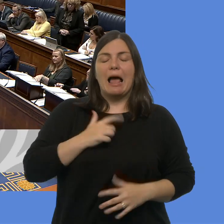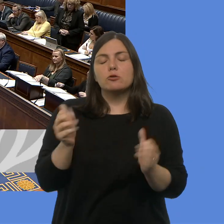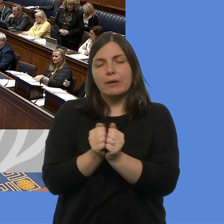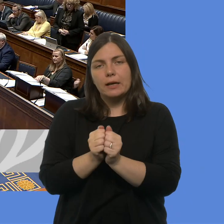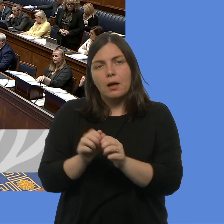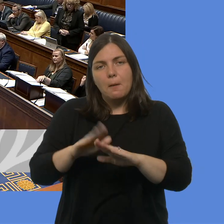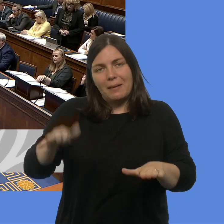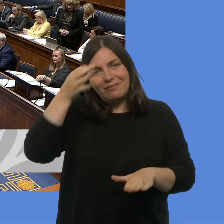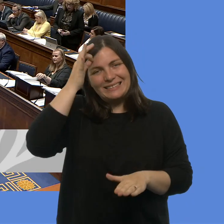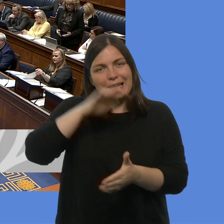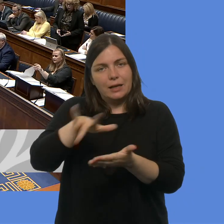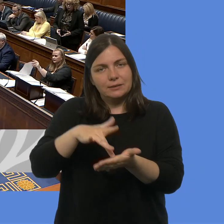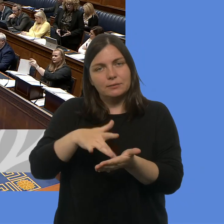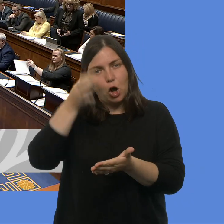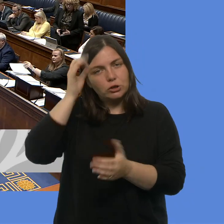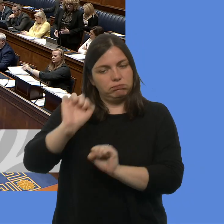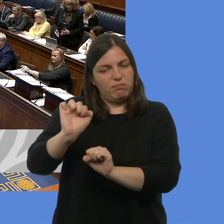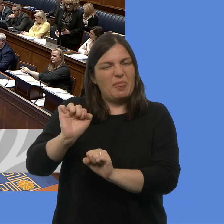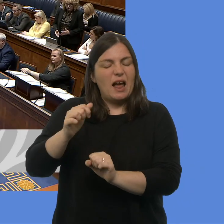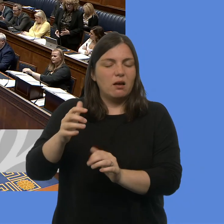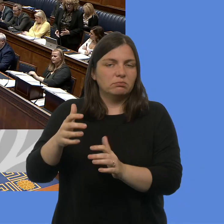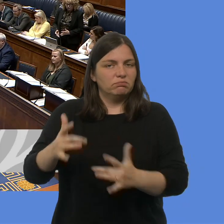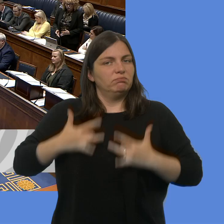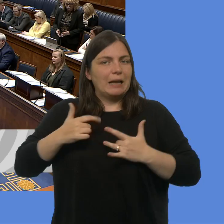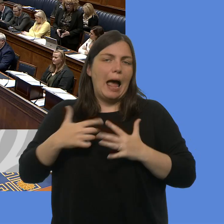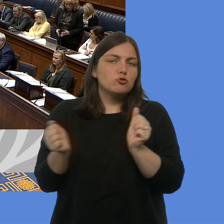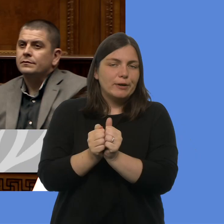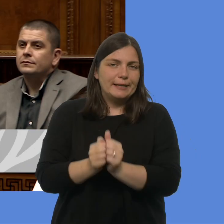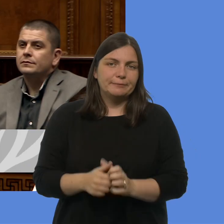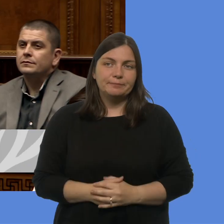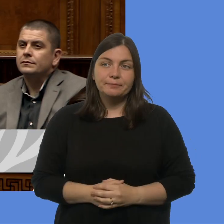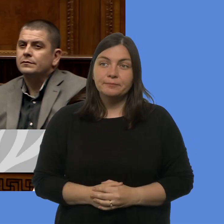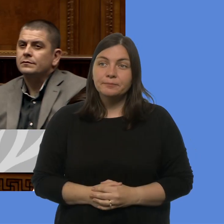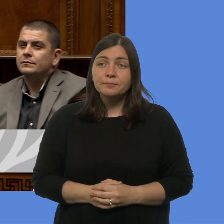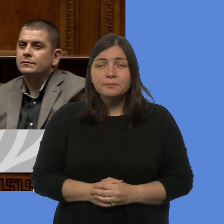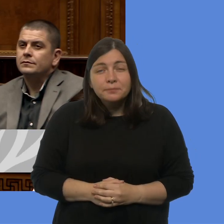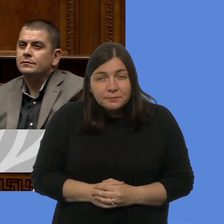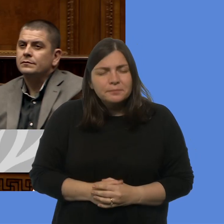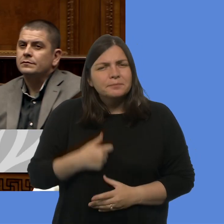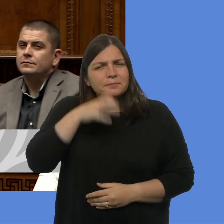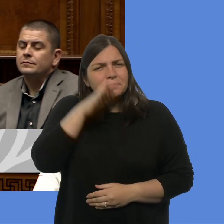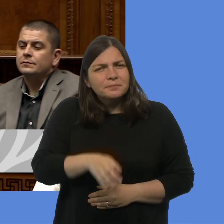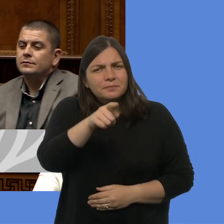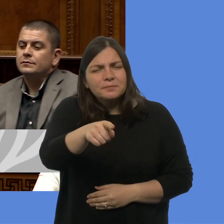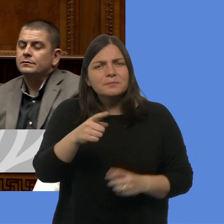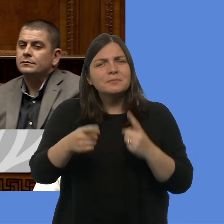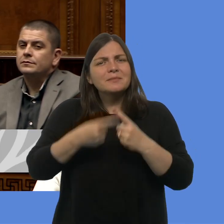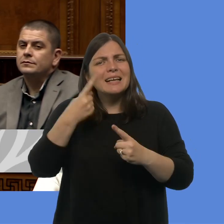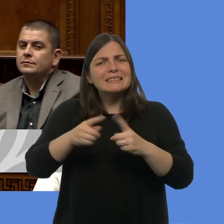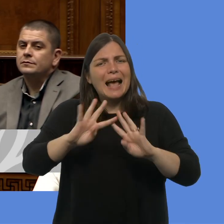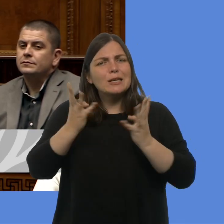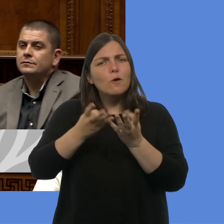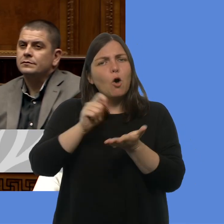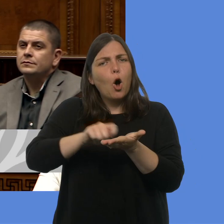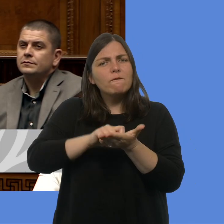Cancula. First Minister, could you further expand on what the Executive Office is doing in